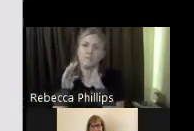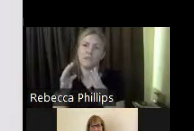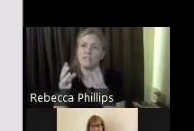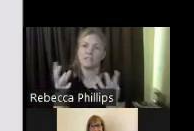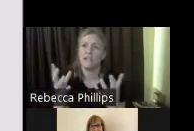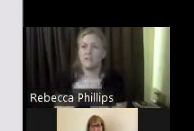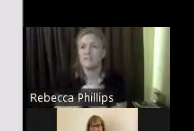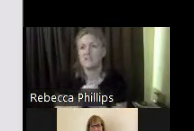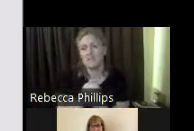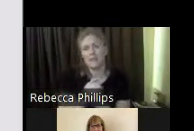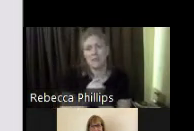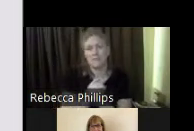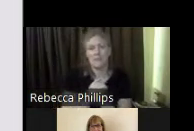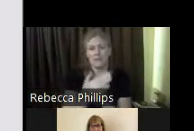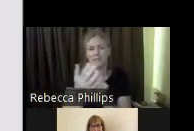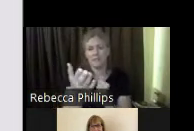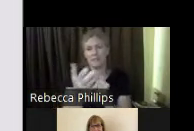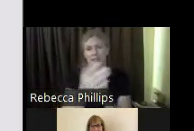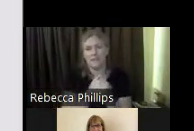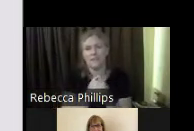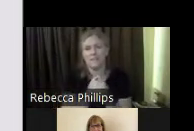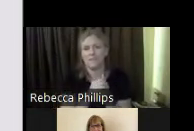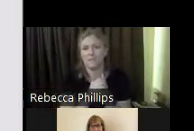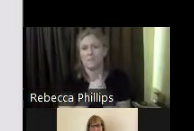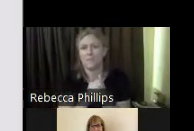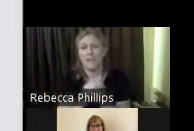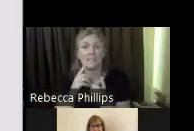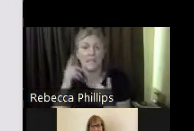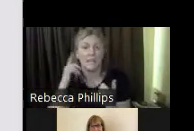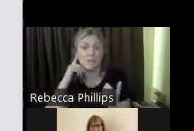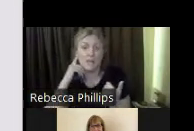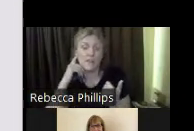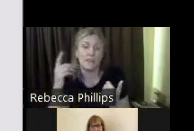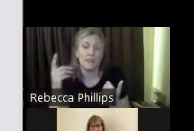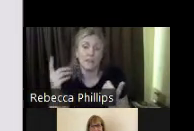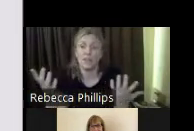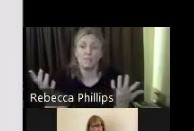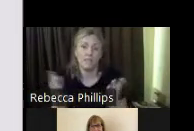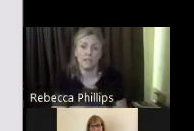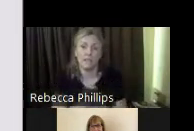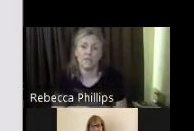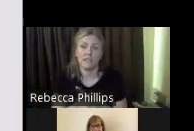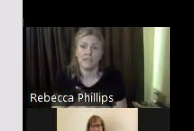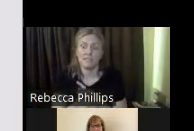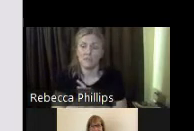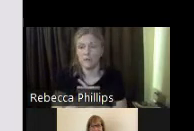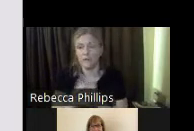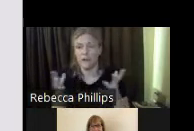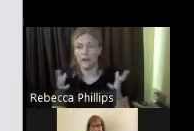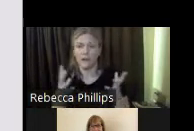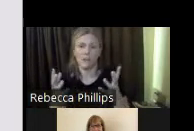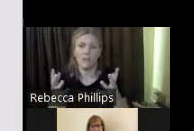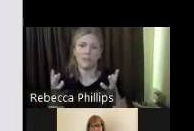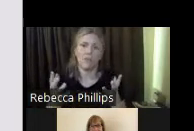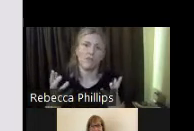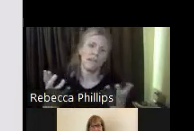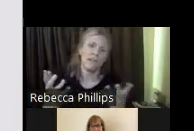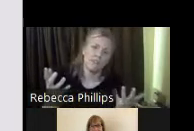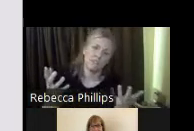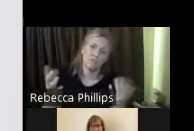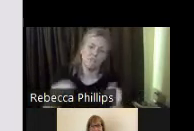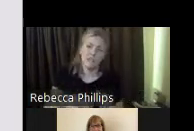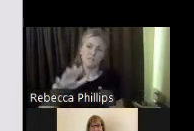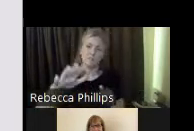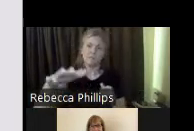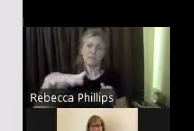in a communication talking with them. But this is from someone that is deaf, so I think it could be fine, just whatever area you're in, or you'll find out